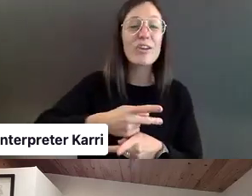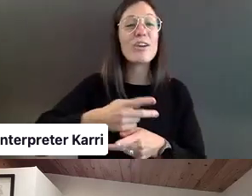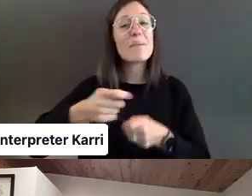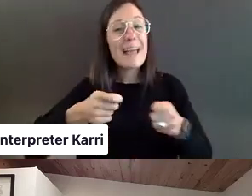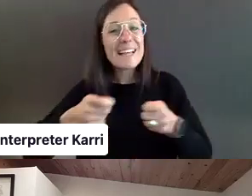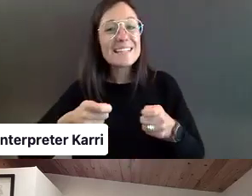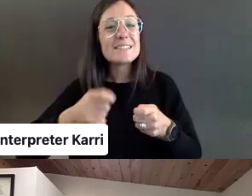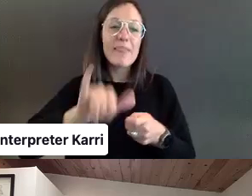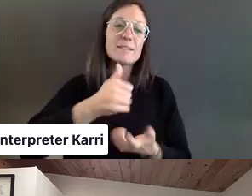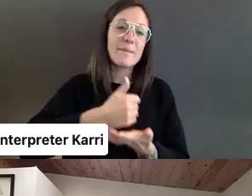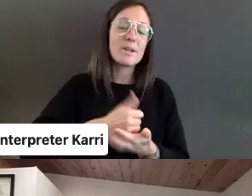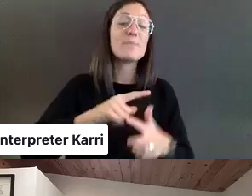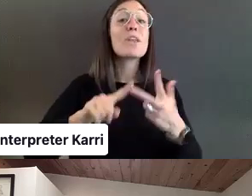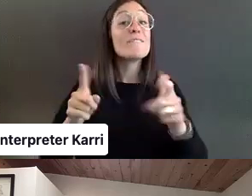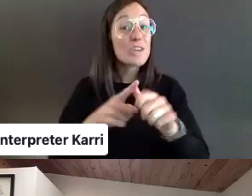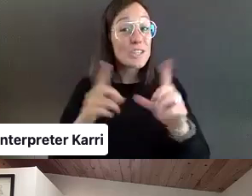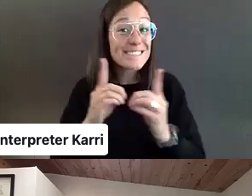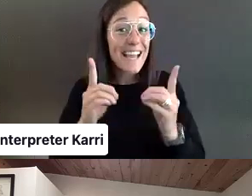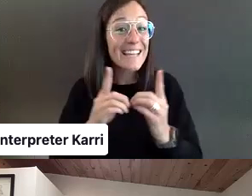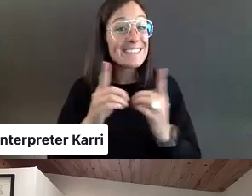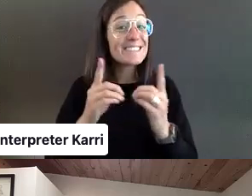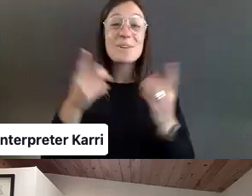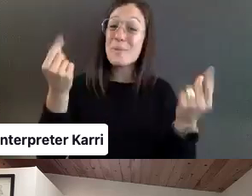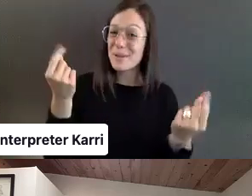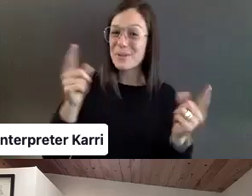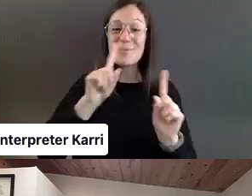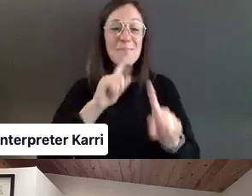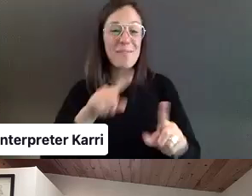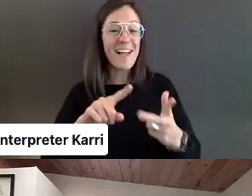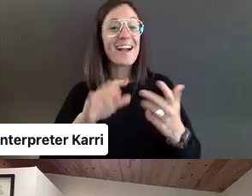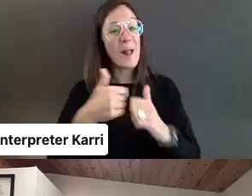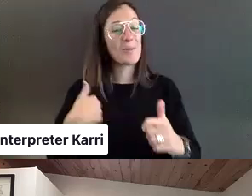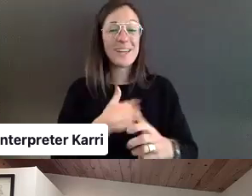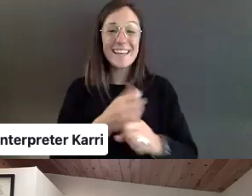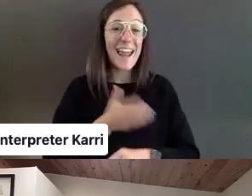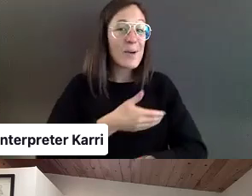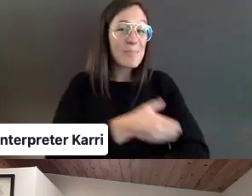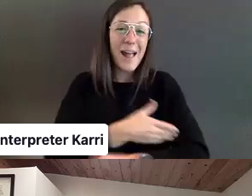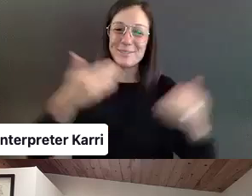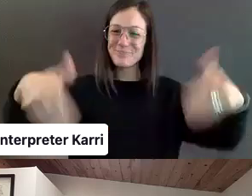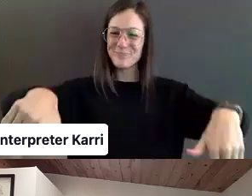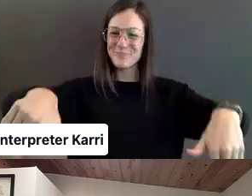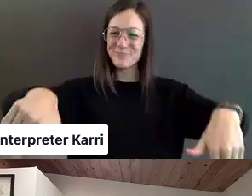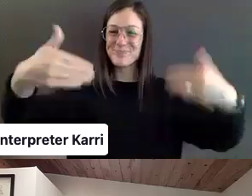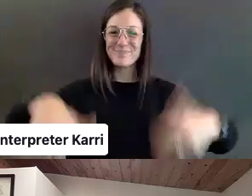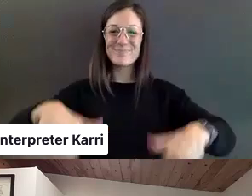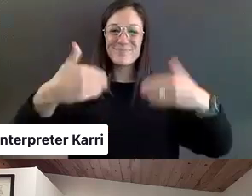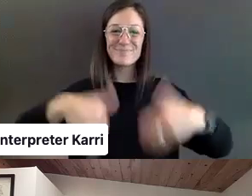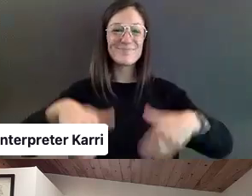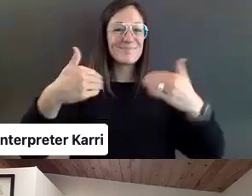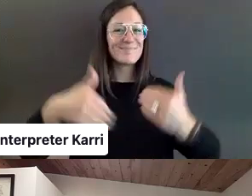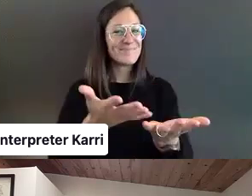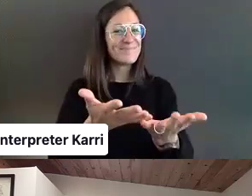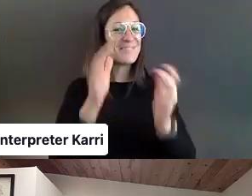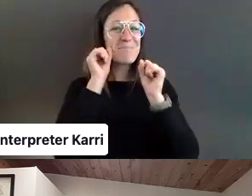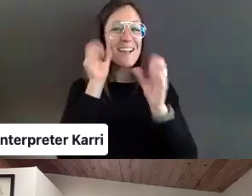helpful. First date replies and what to do, how we get our power. I mean, this is what an amazing group of